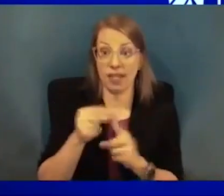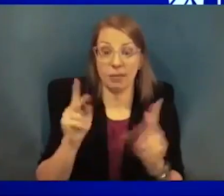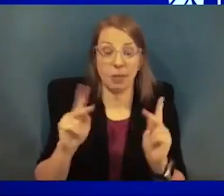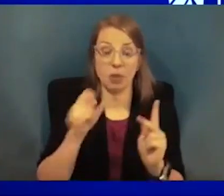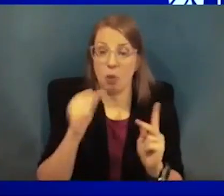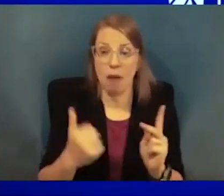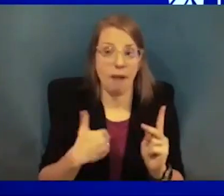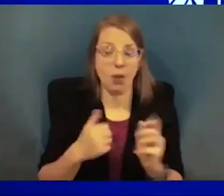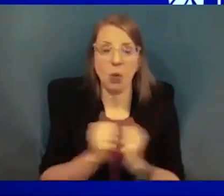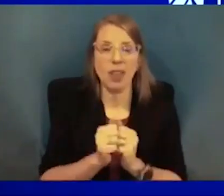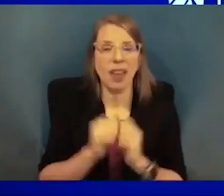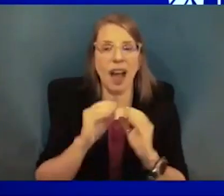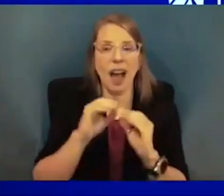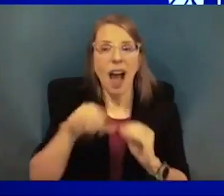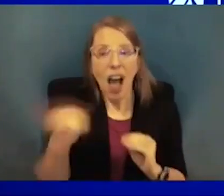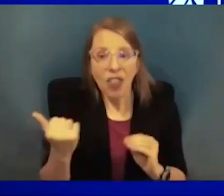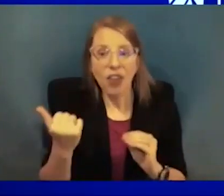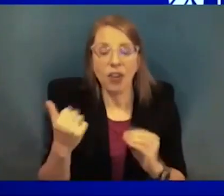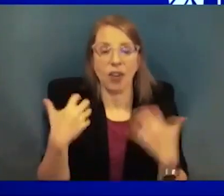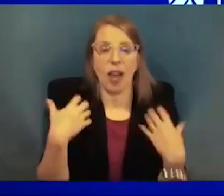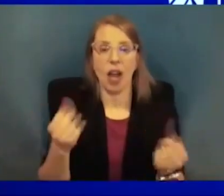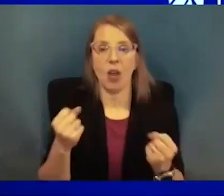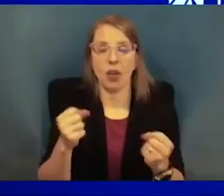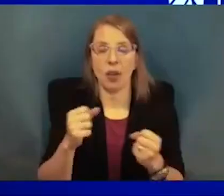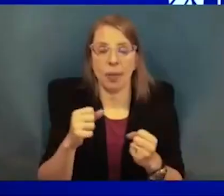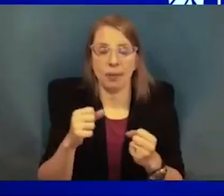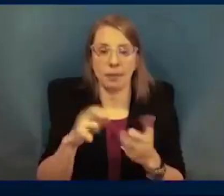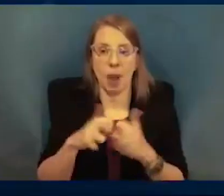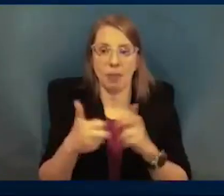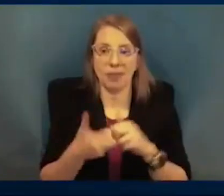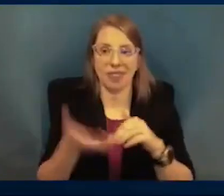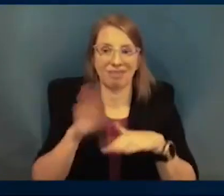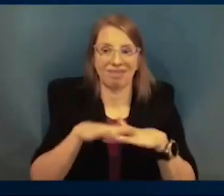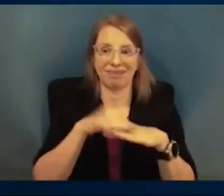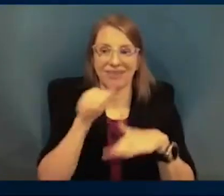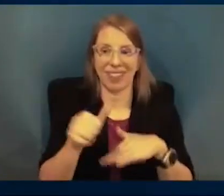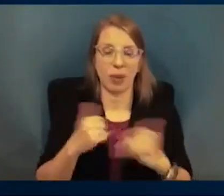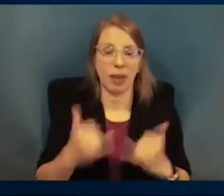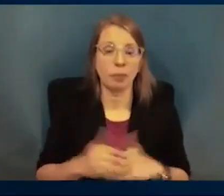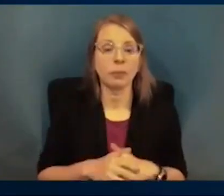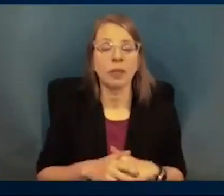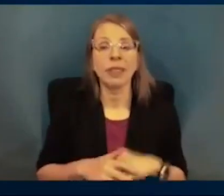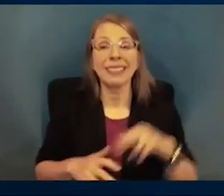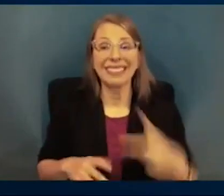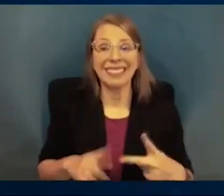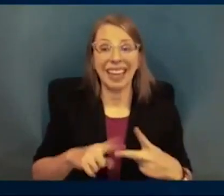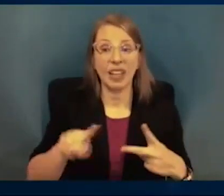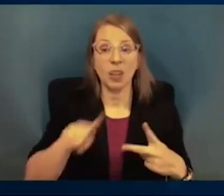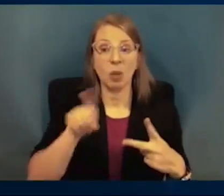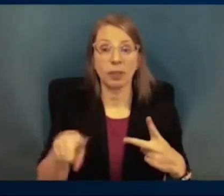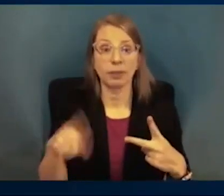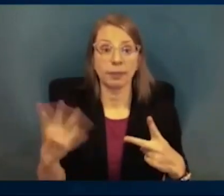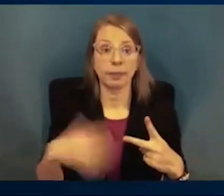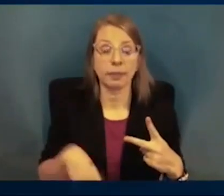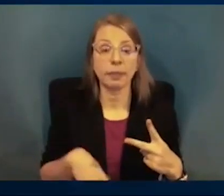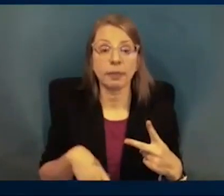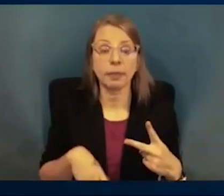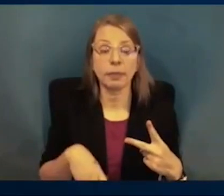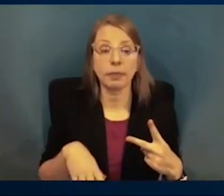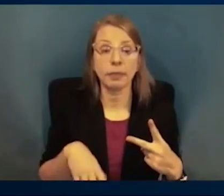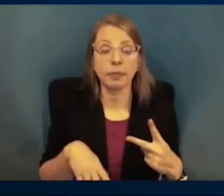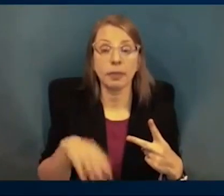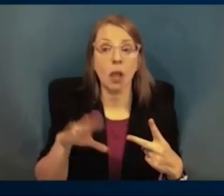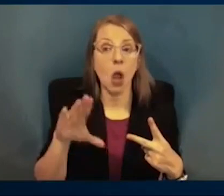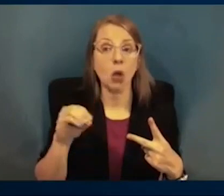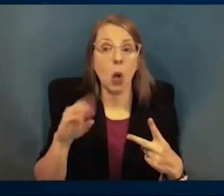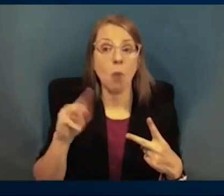no other health problems that are in the hospital at this point. And his second question is, do the comorbidities,